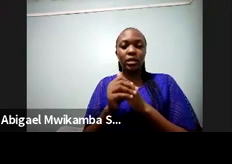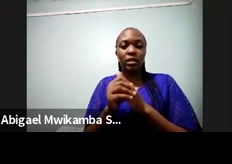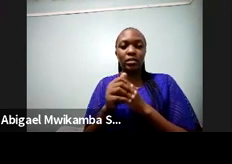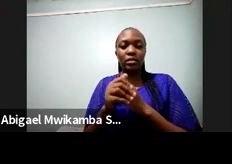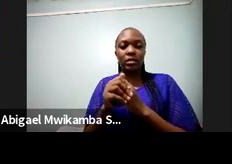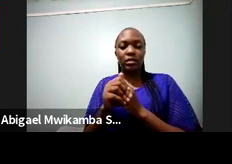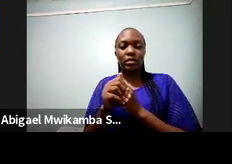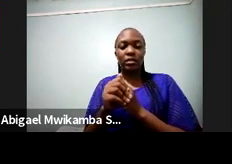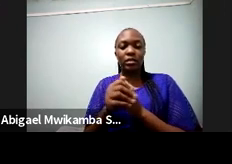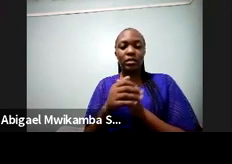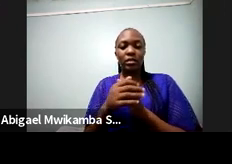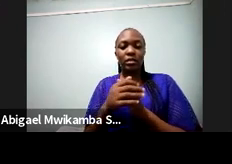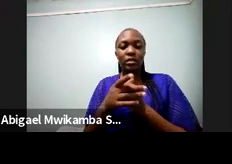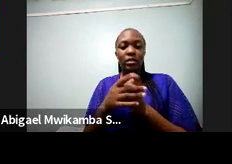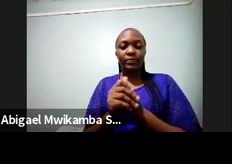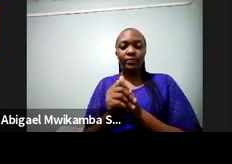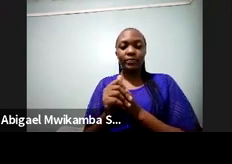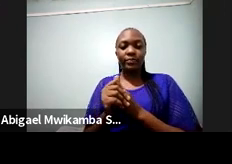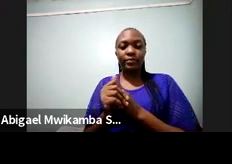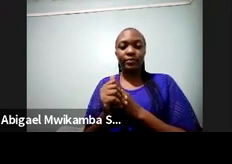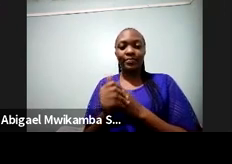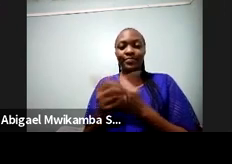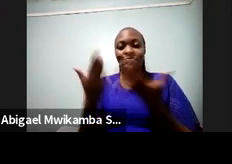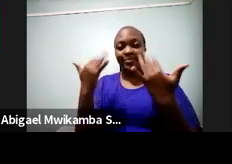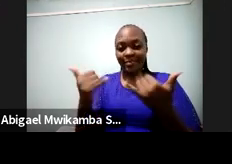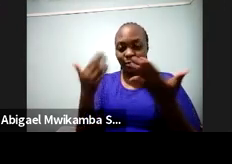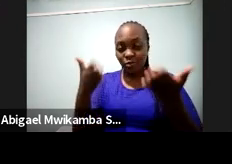So today that we have Abigail,